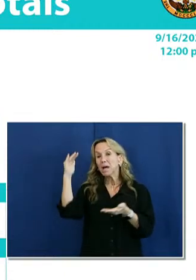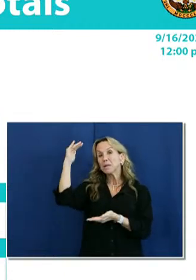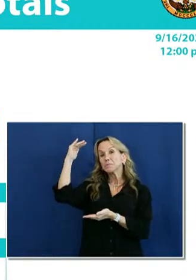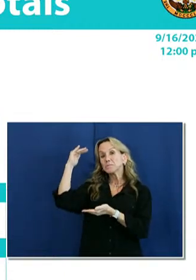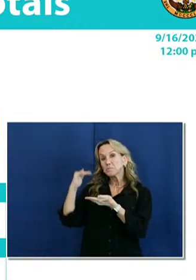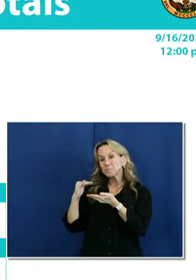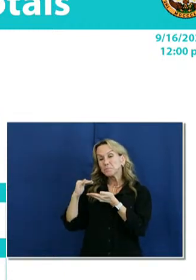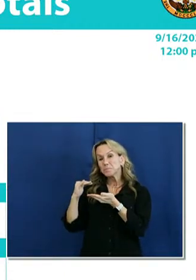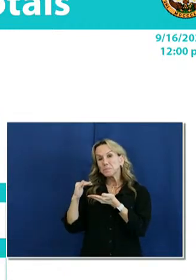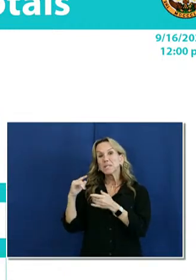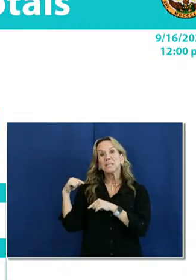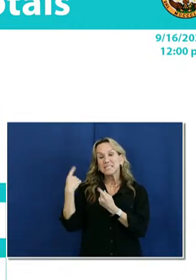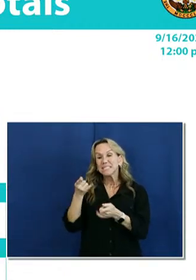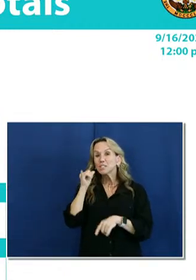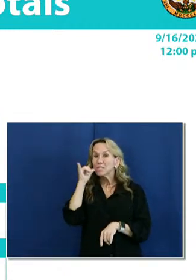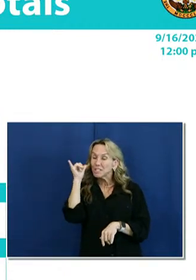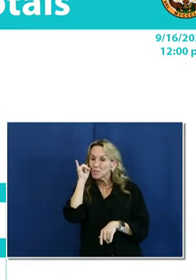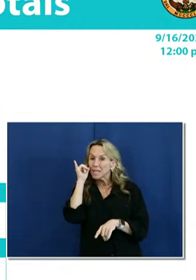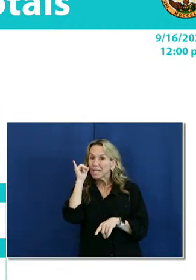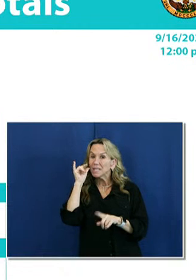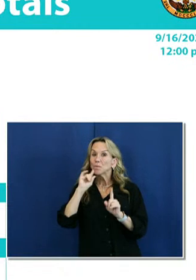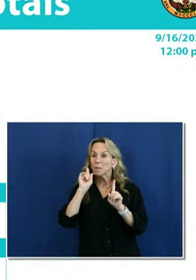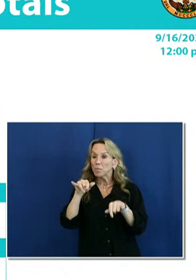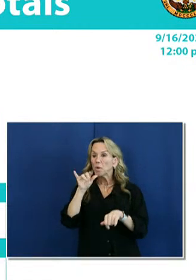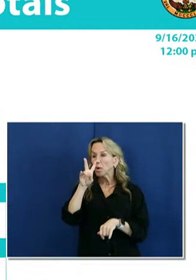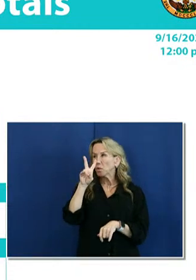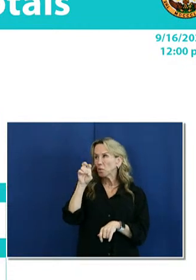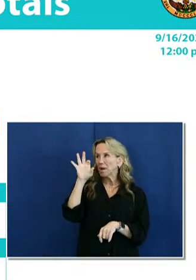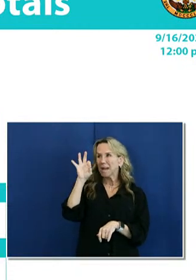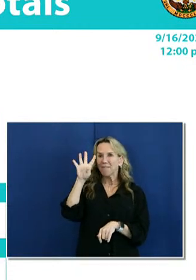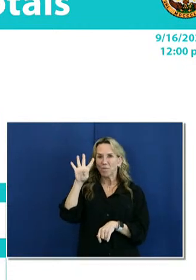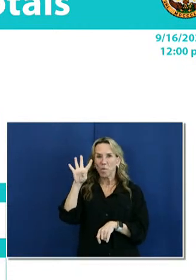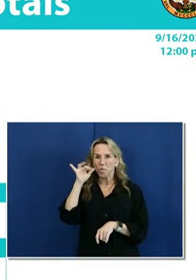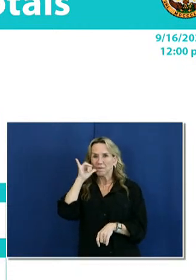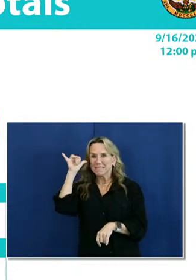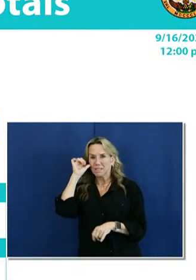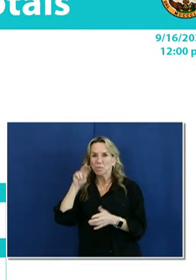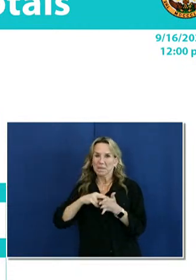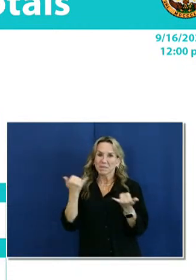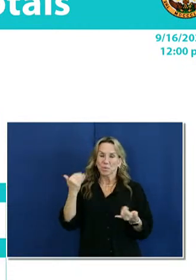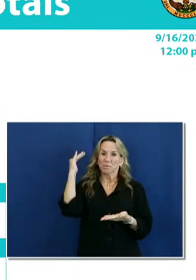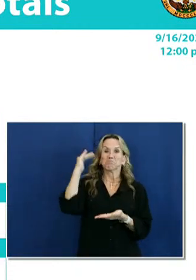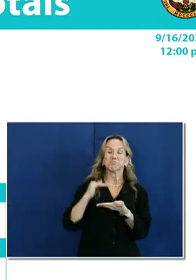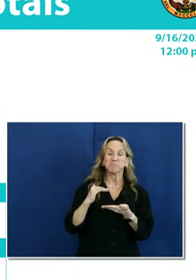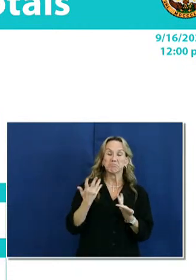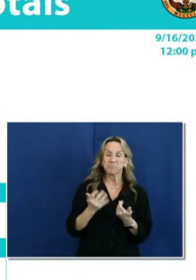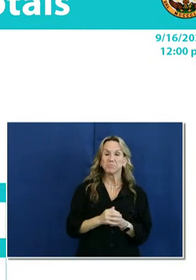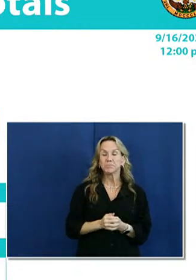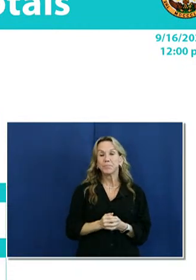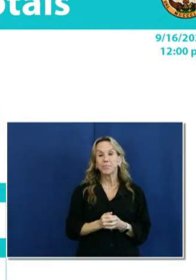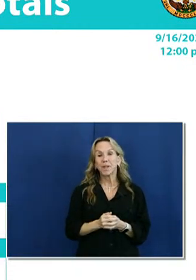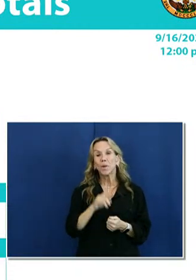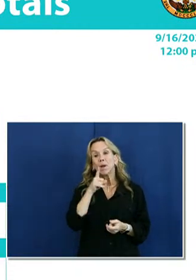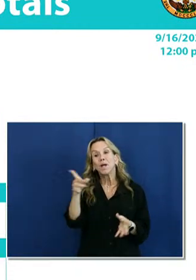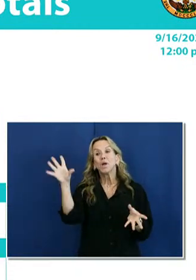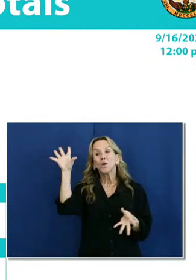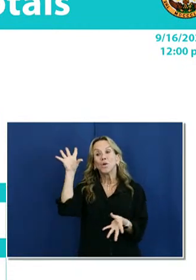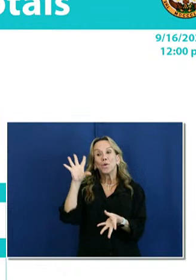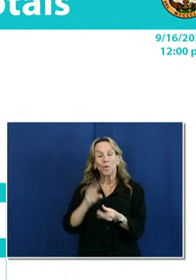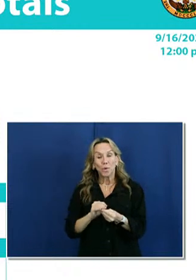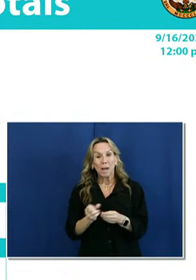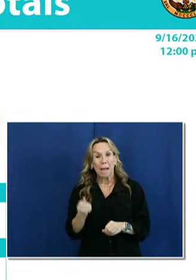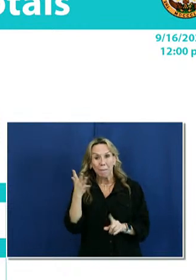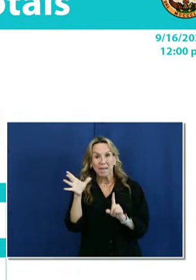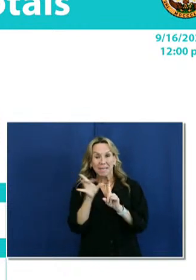new cases since yesterday's report of 294 cases. This overall total number